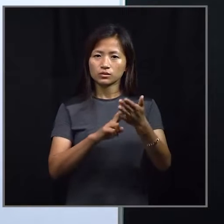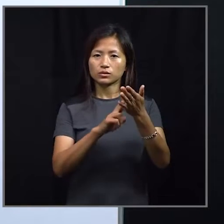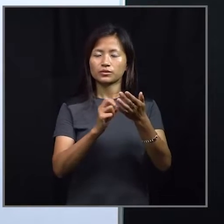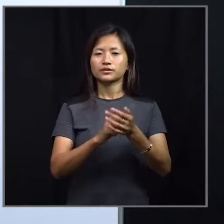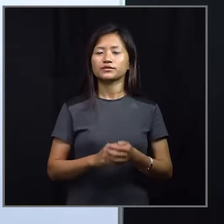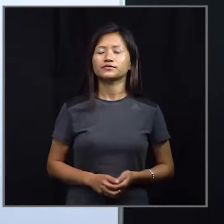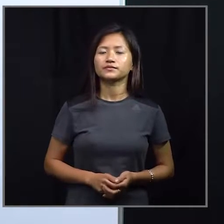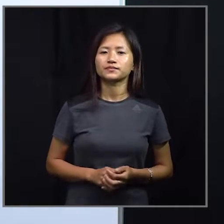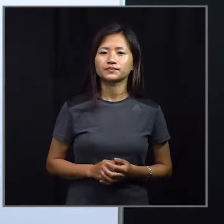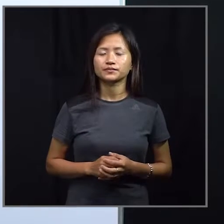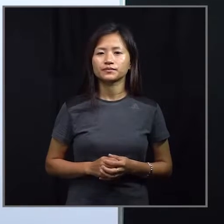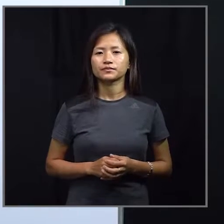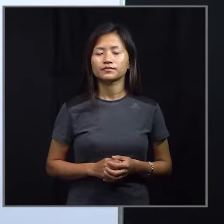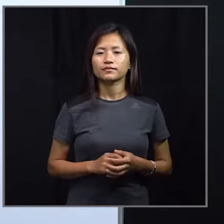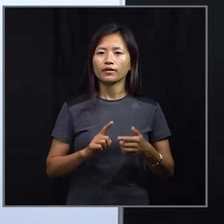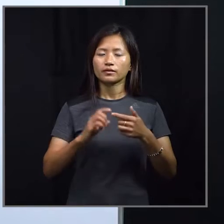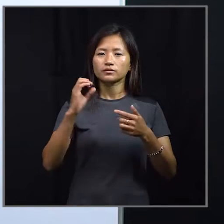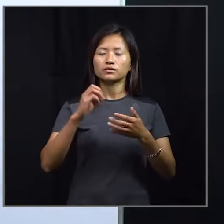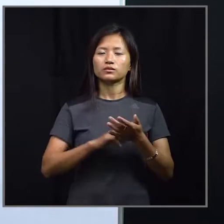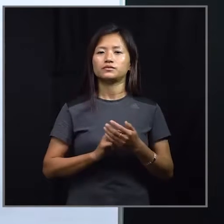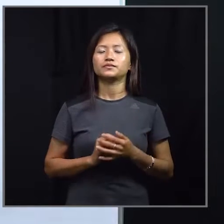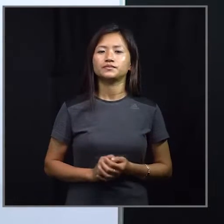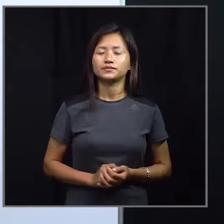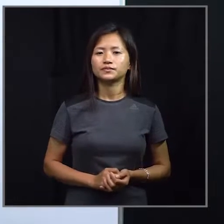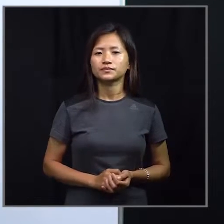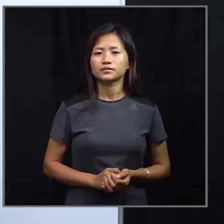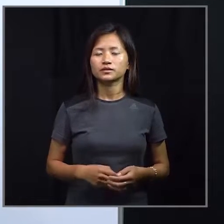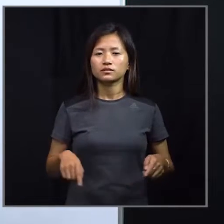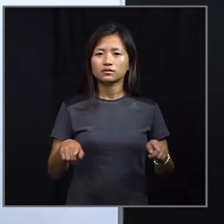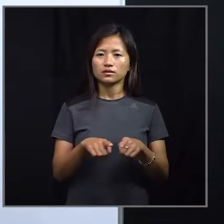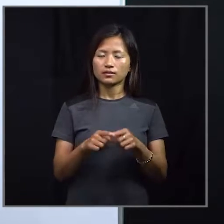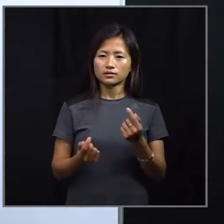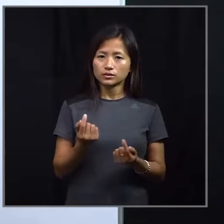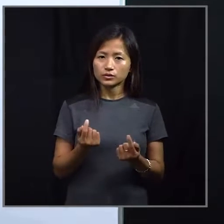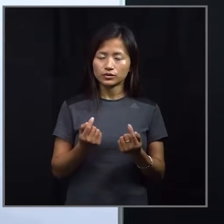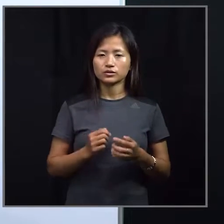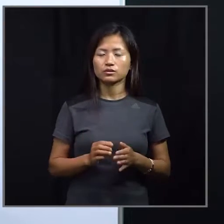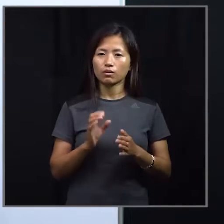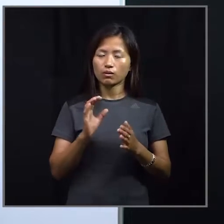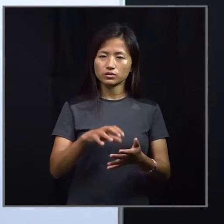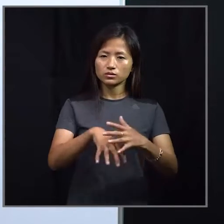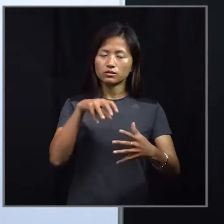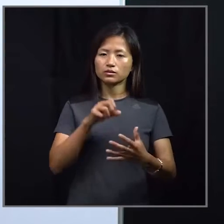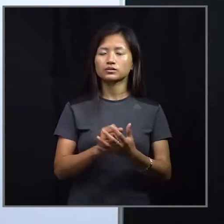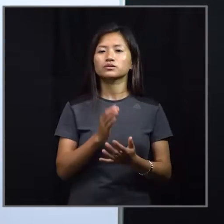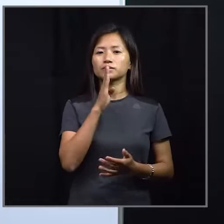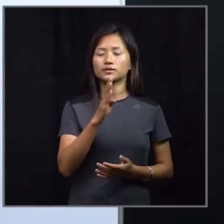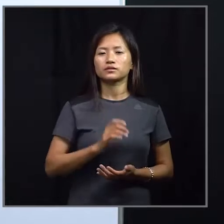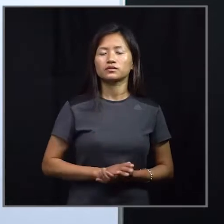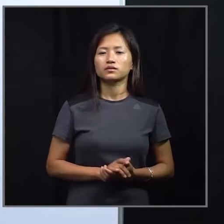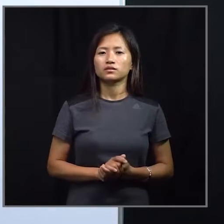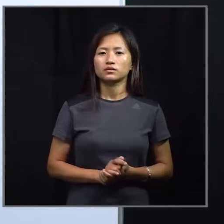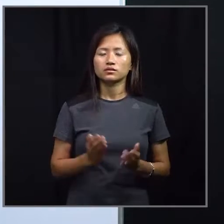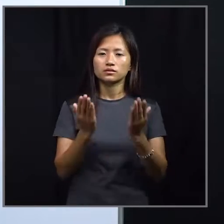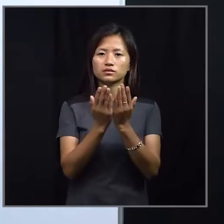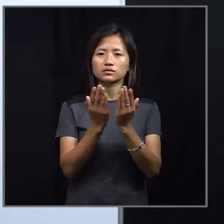met in normative economics, and they observe the economic situation as they ought to be. In positive economics, they